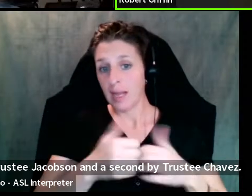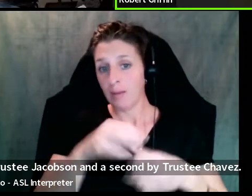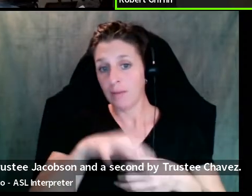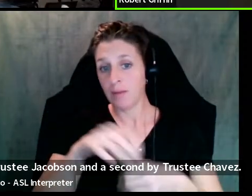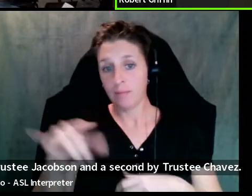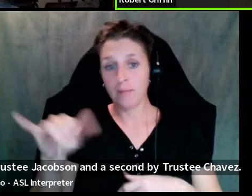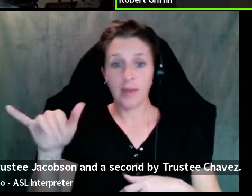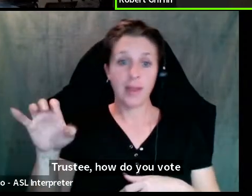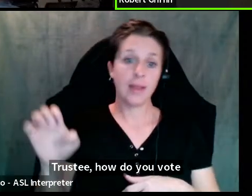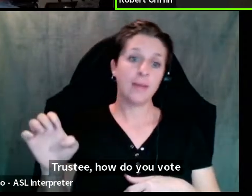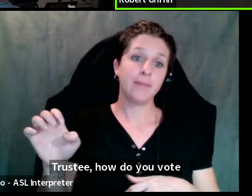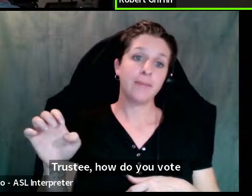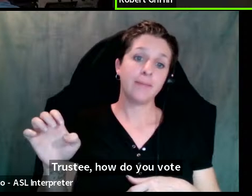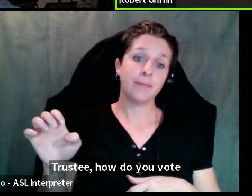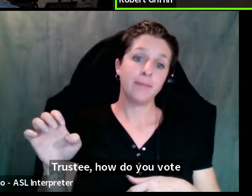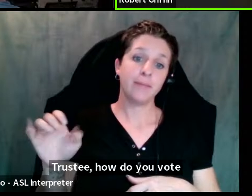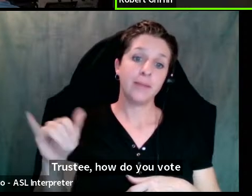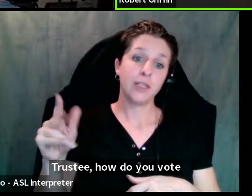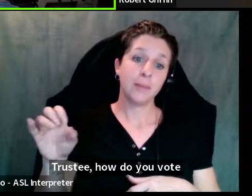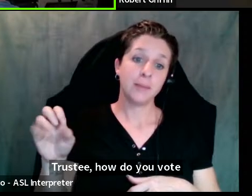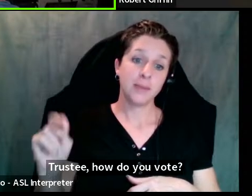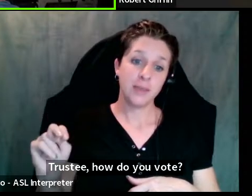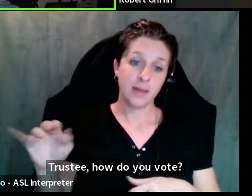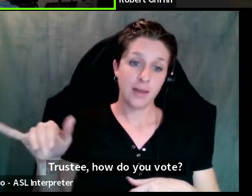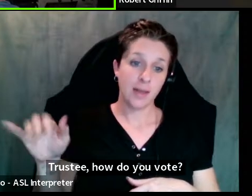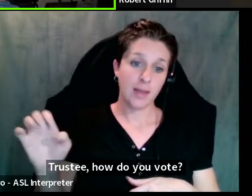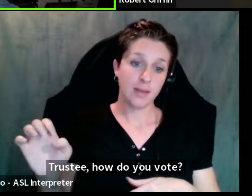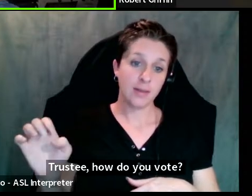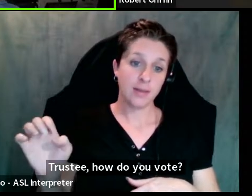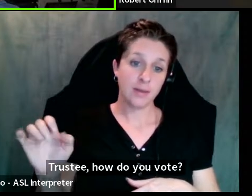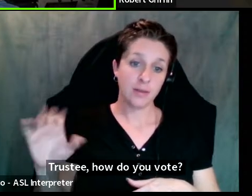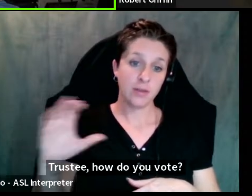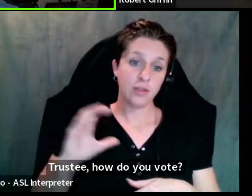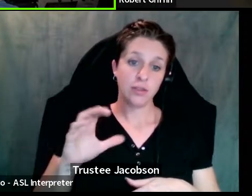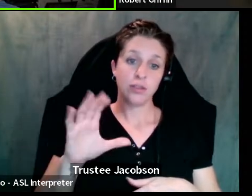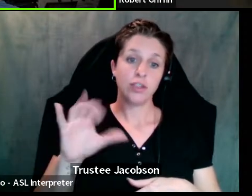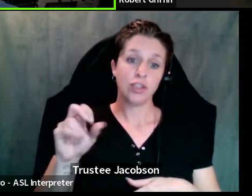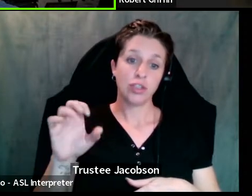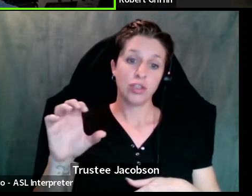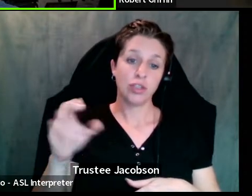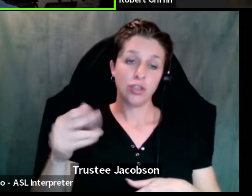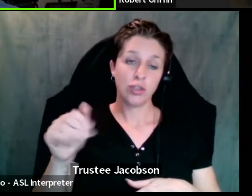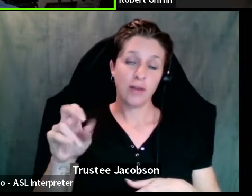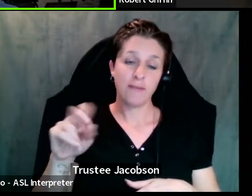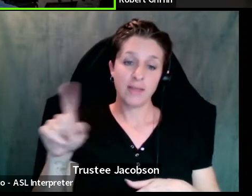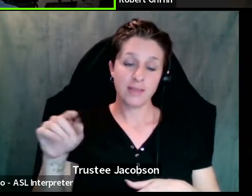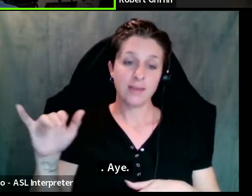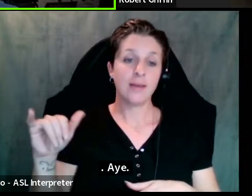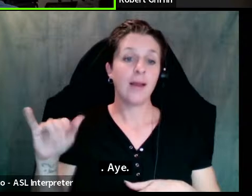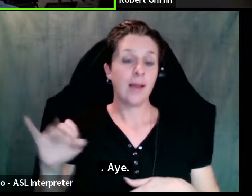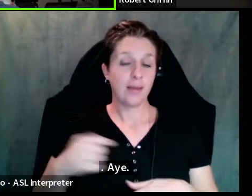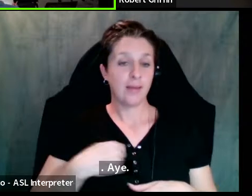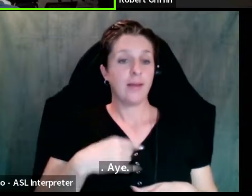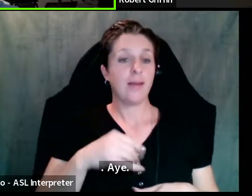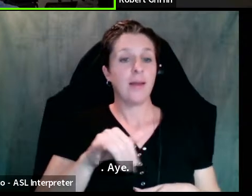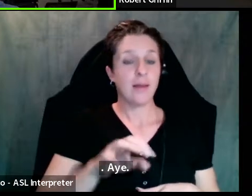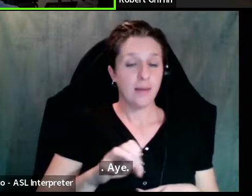Aye. Trustee Jacobson? Aye. Trustee Chavez? Aye. I vote aye.